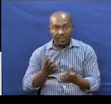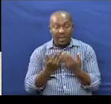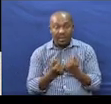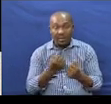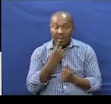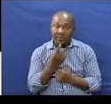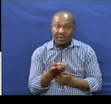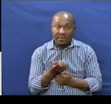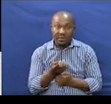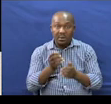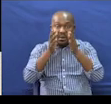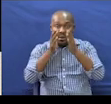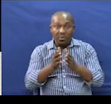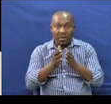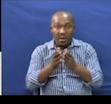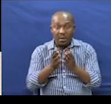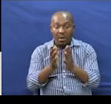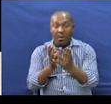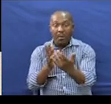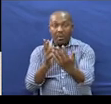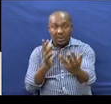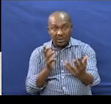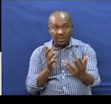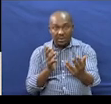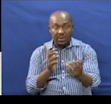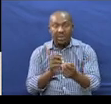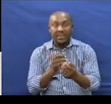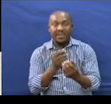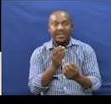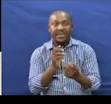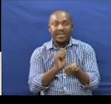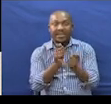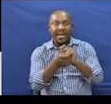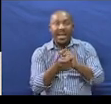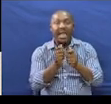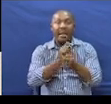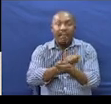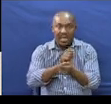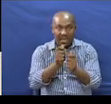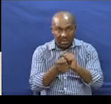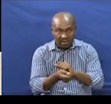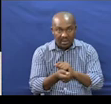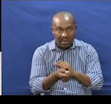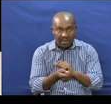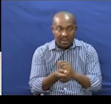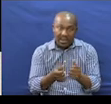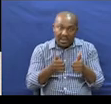a human population is dynamic, because it is highly influenced, it is